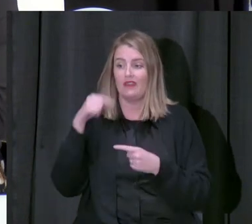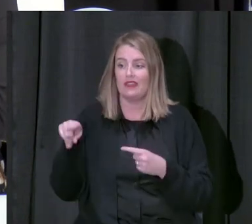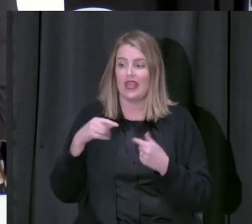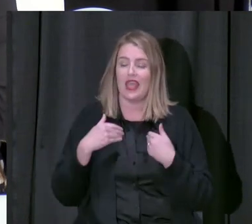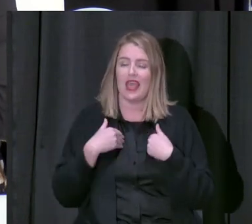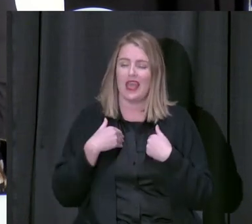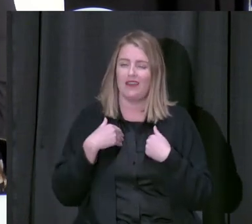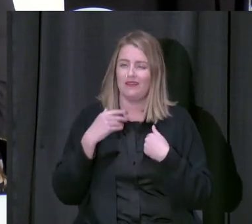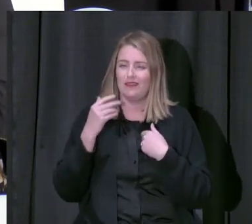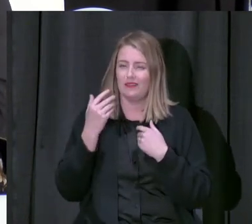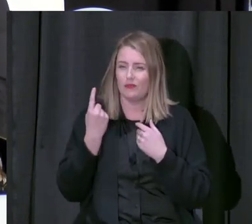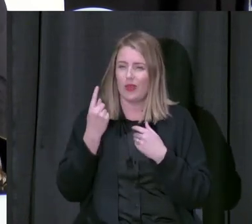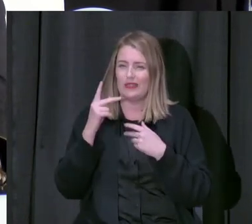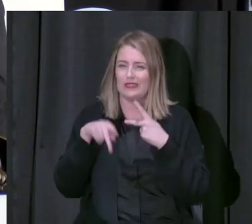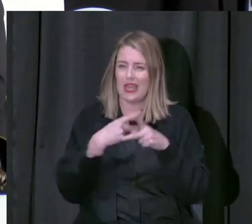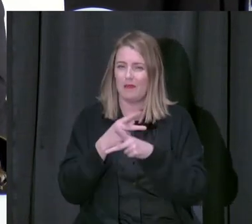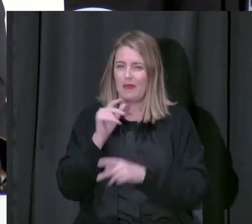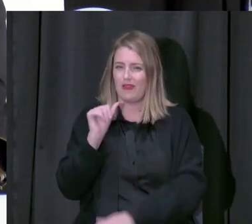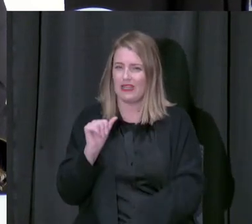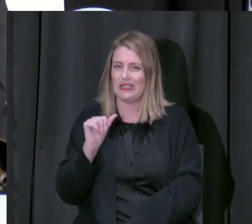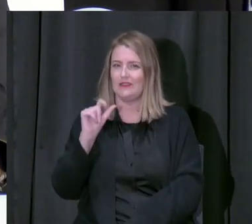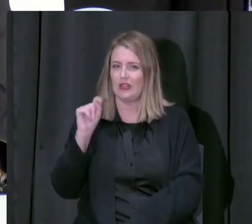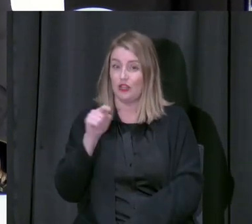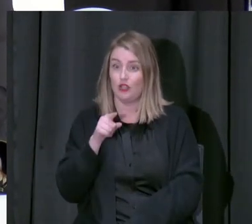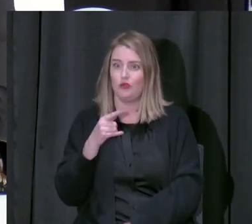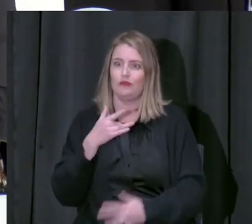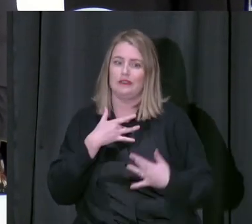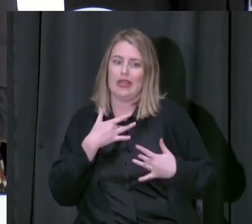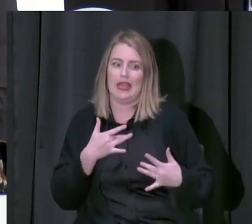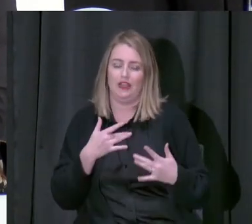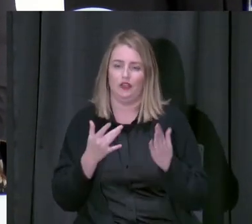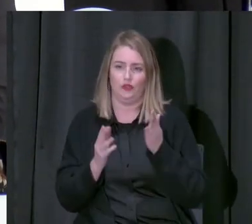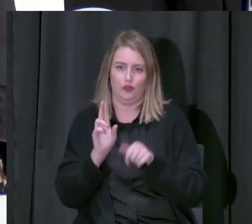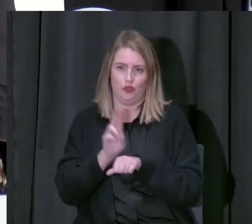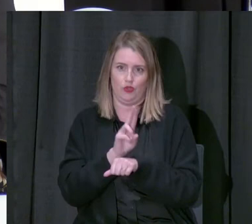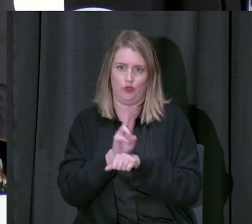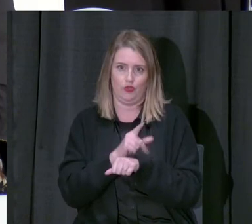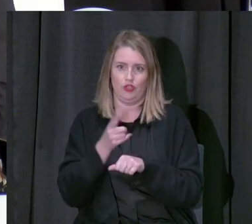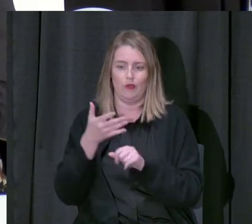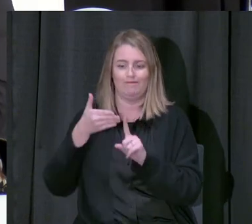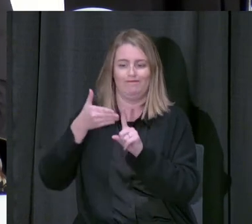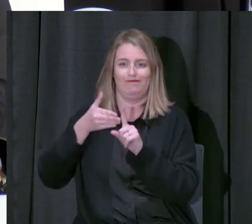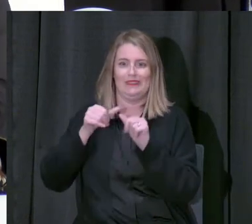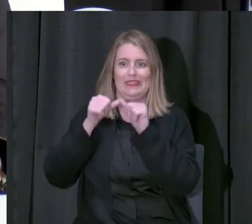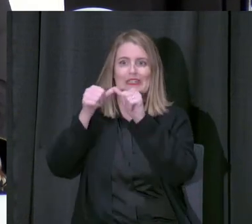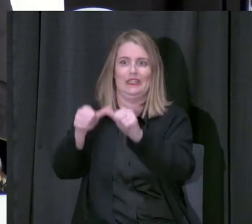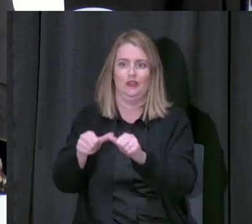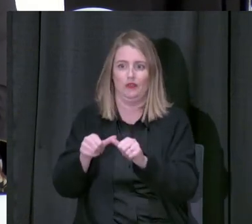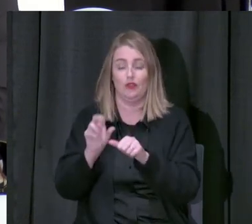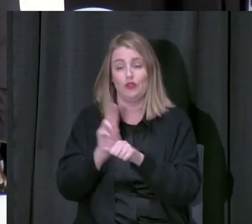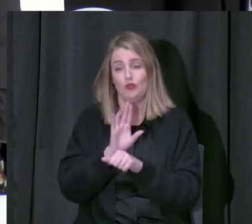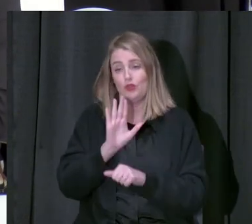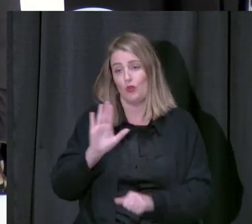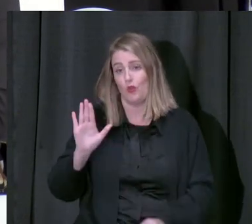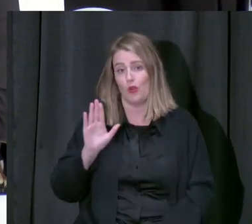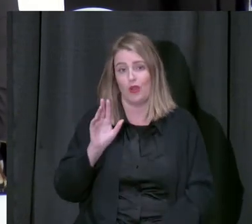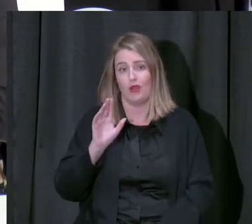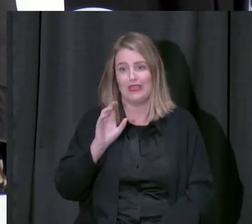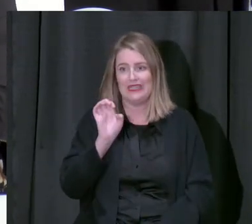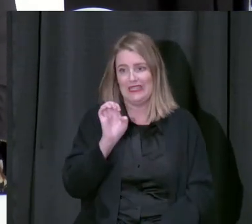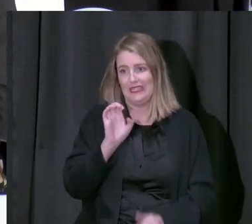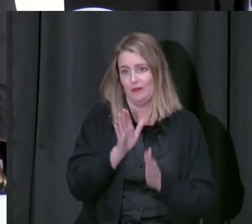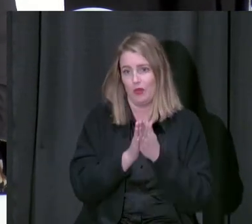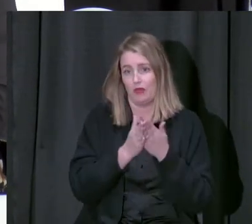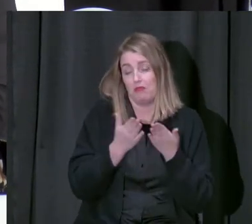particular type of assistive technology that you're accustomed to using and, you know, you want to kind of use that to read your ebooks.